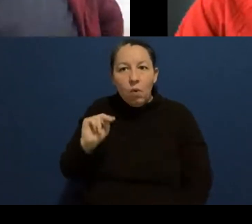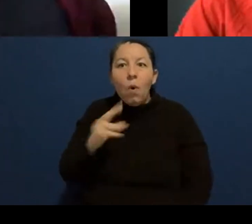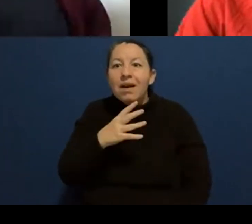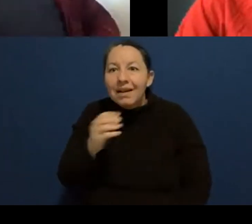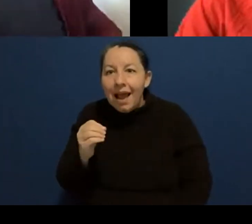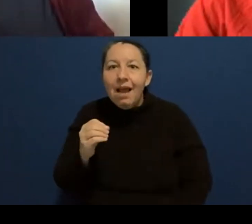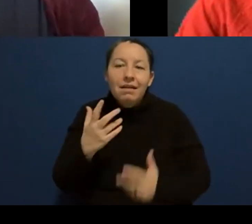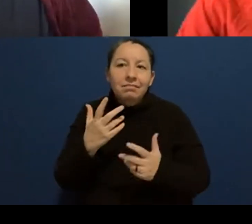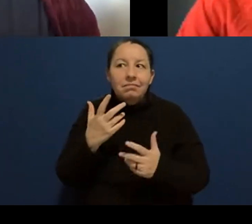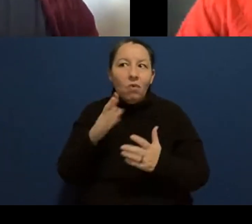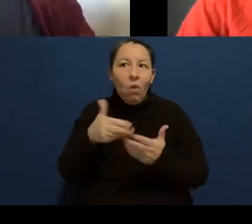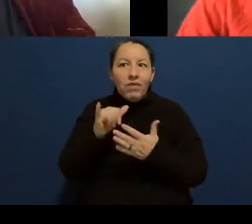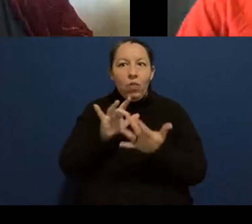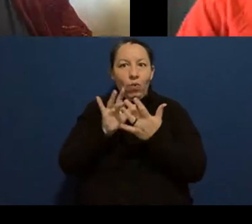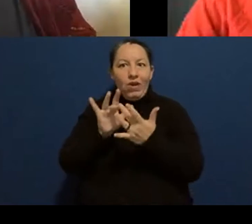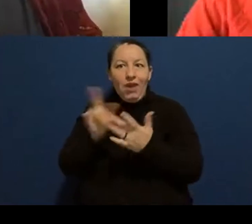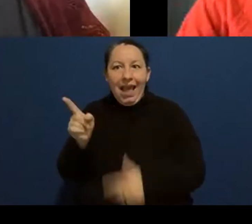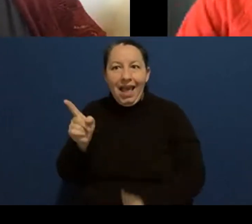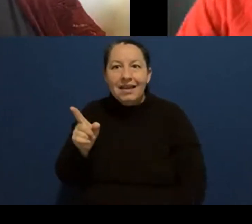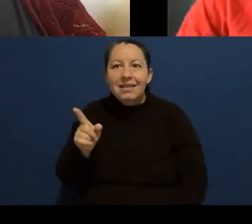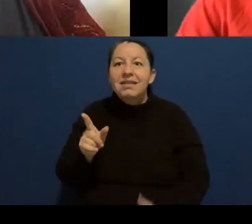playing. So the younger we can